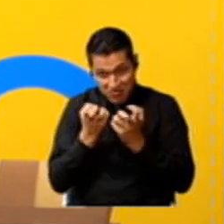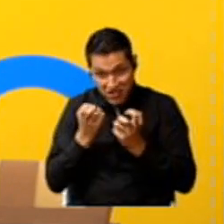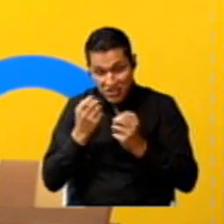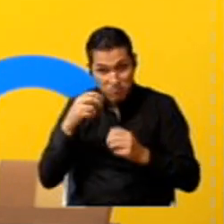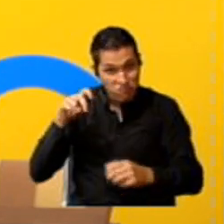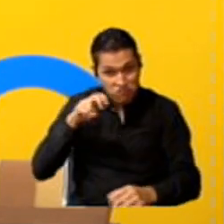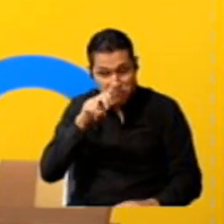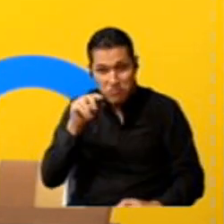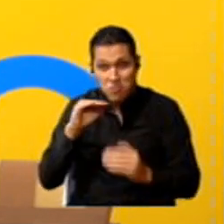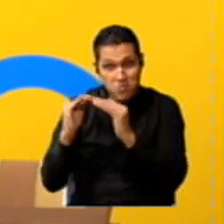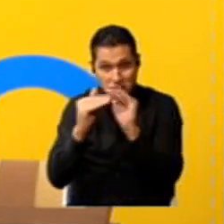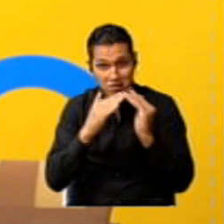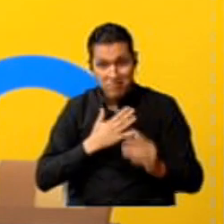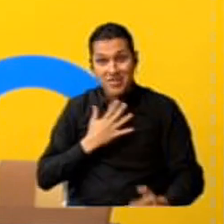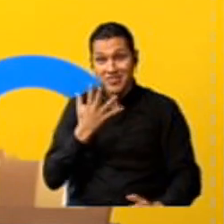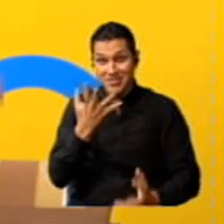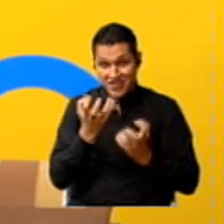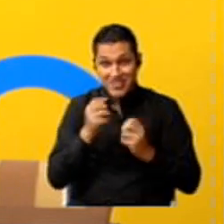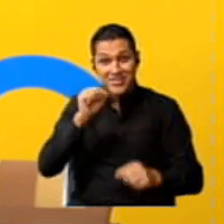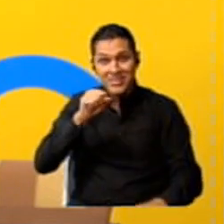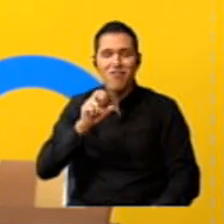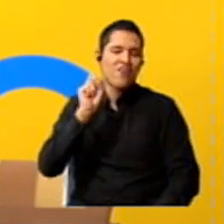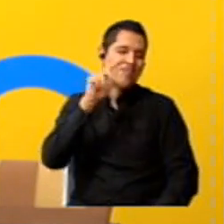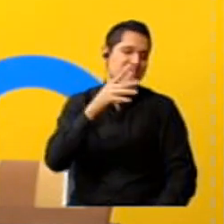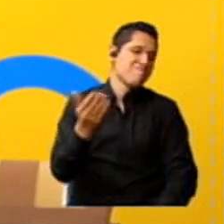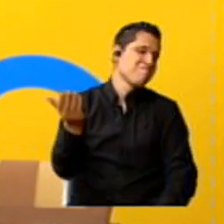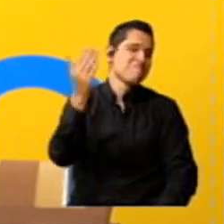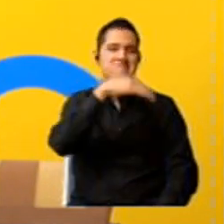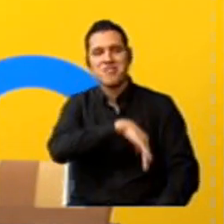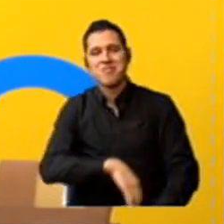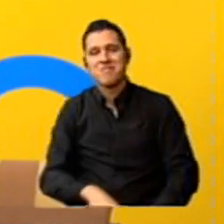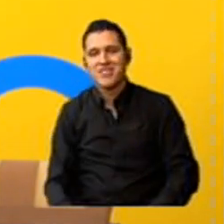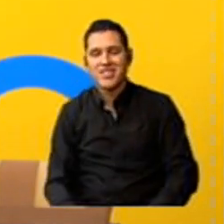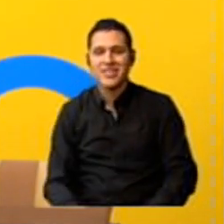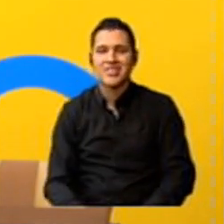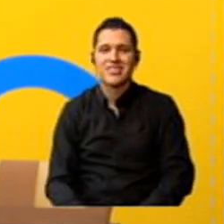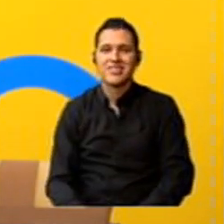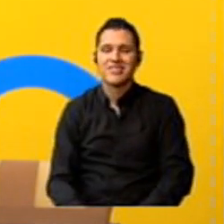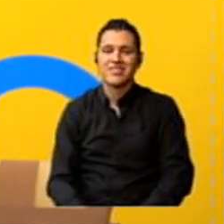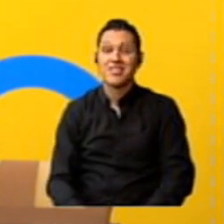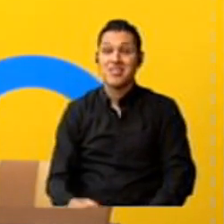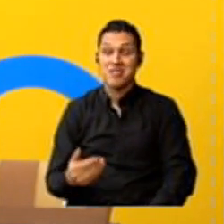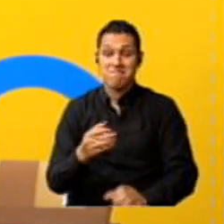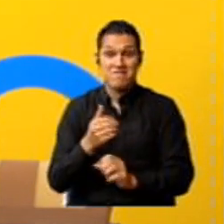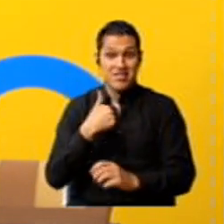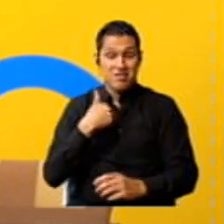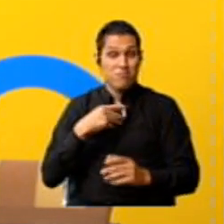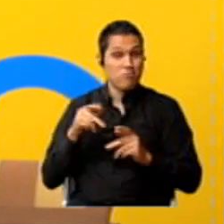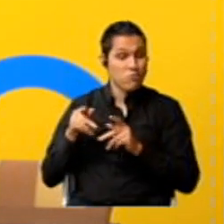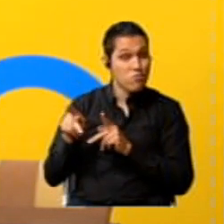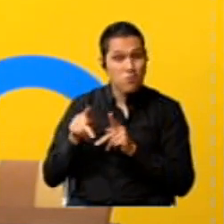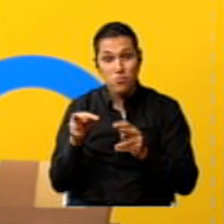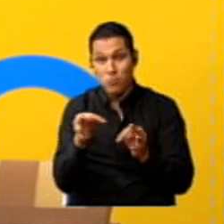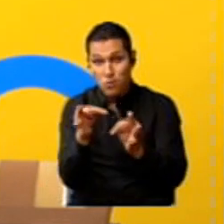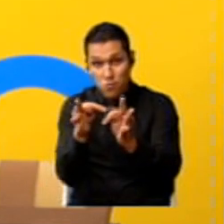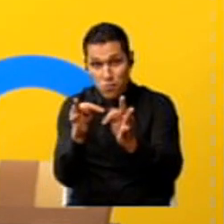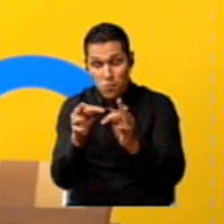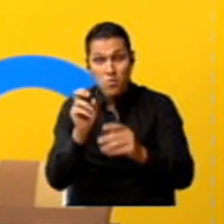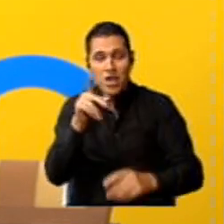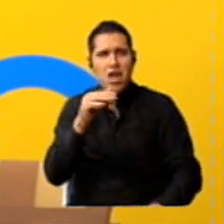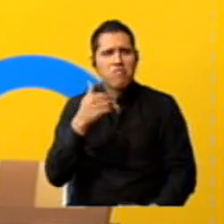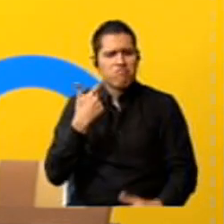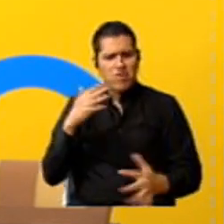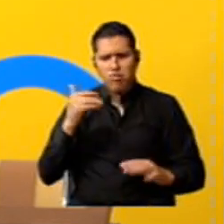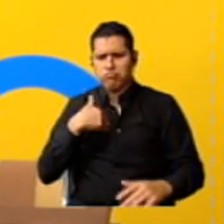community? Yes? Well, let's go and have a tour. I have my tennis